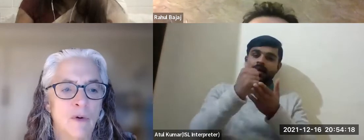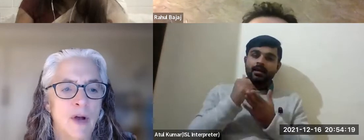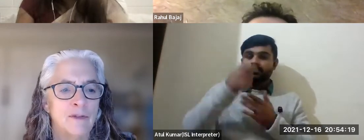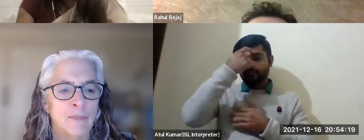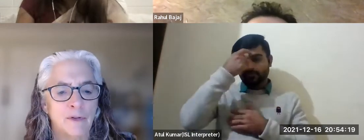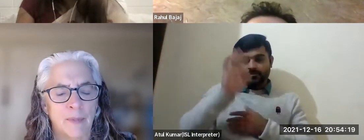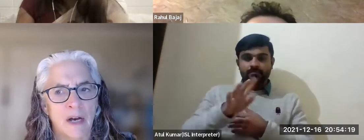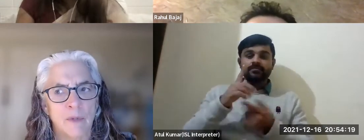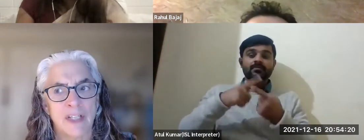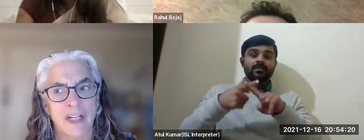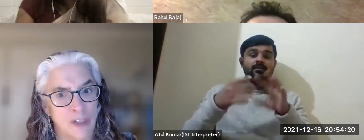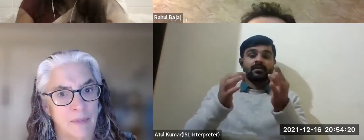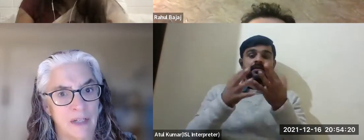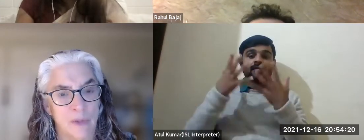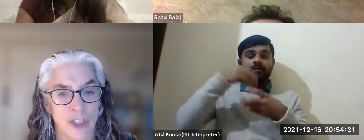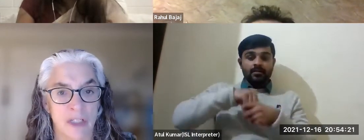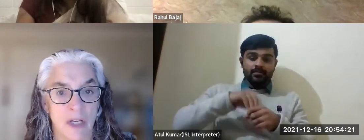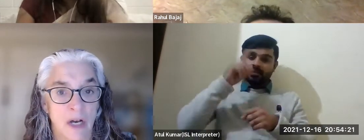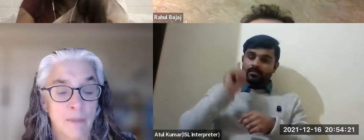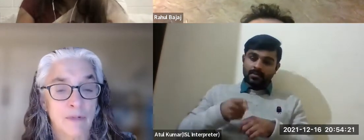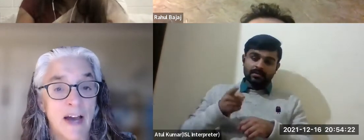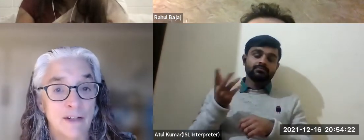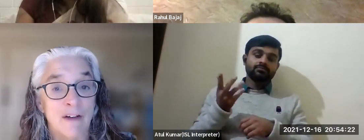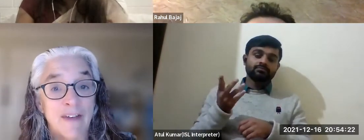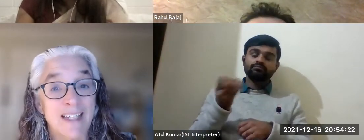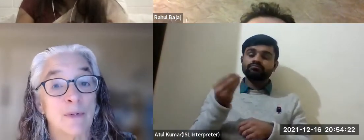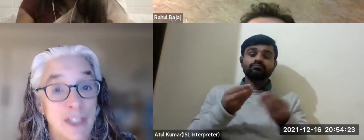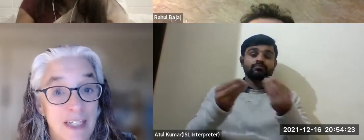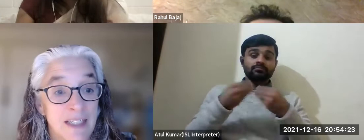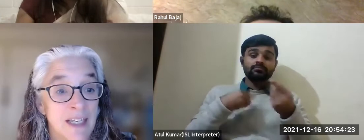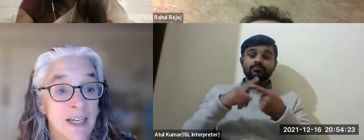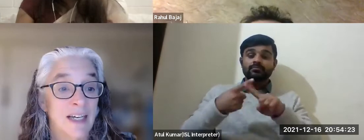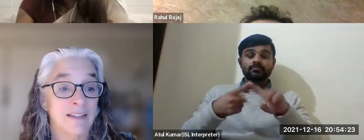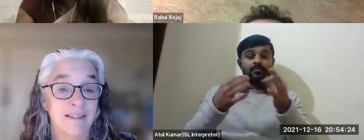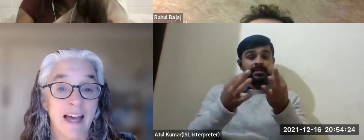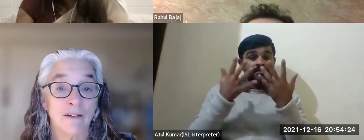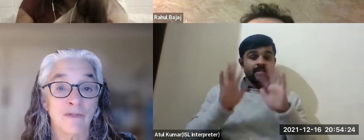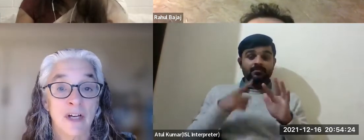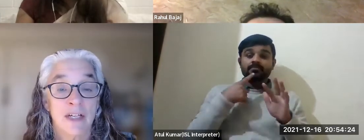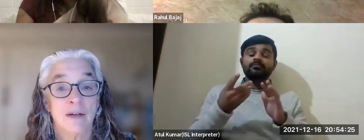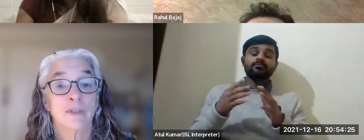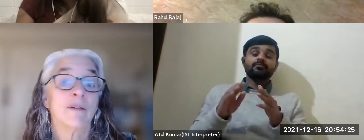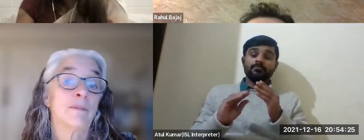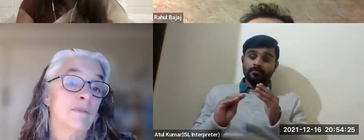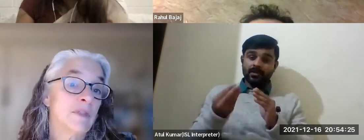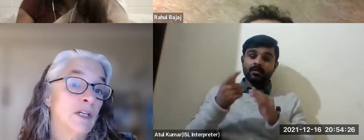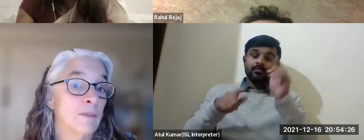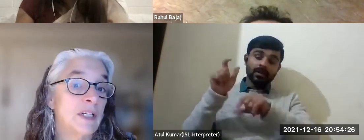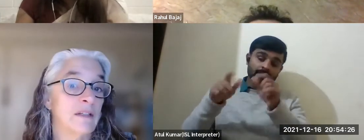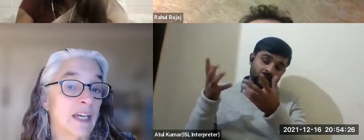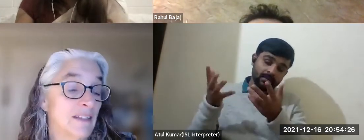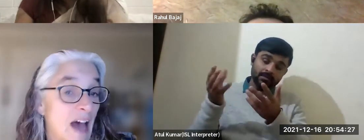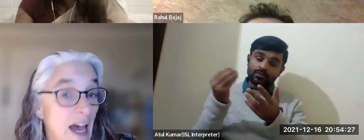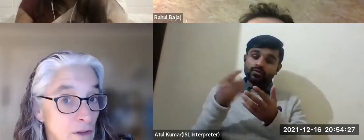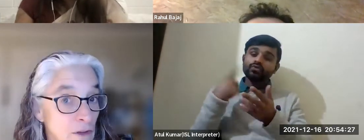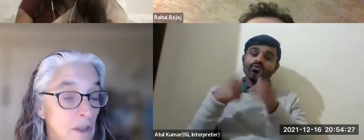problem. So experts become what they should be, which is a provider of expertise, instead of